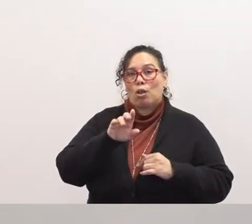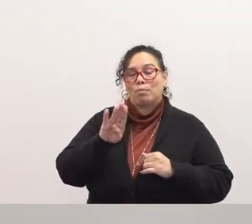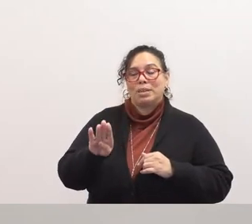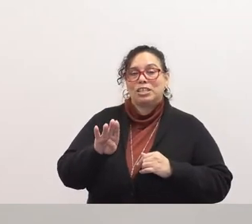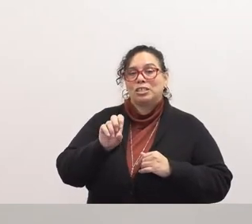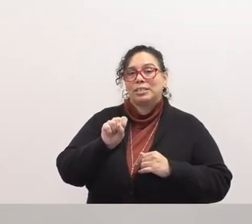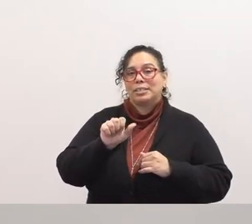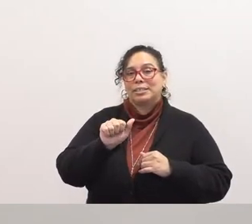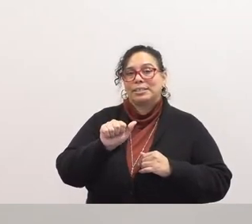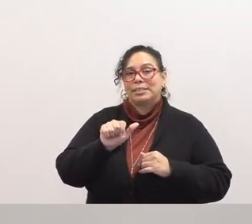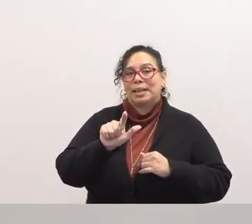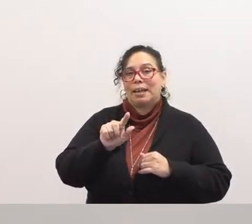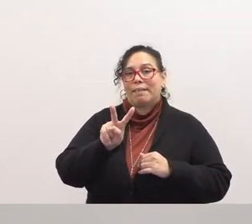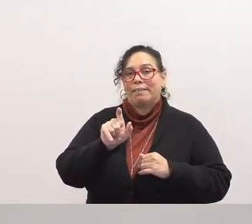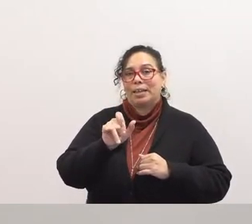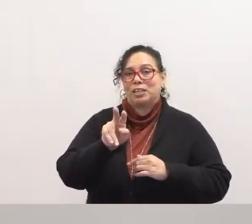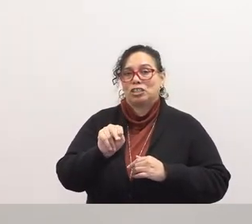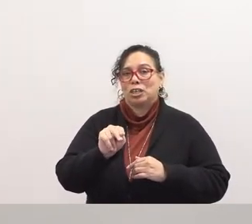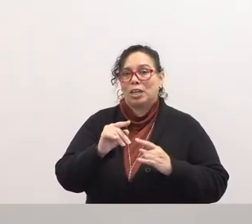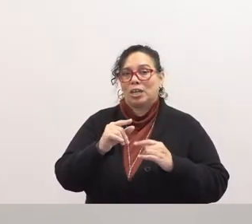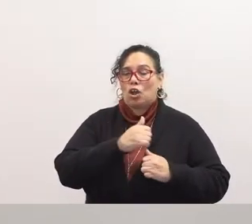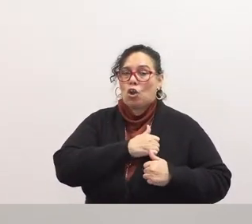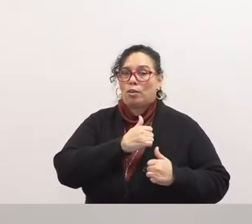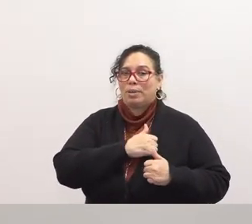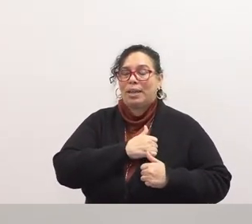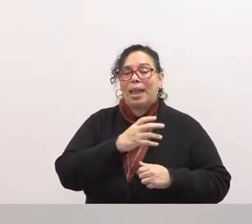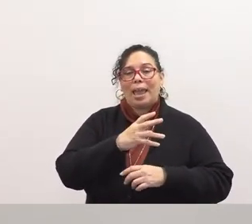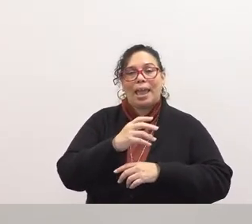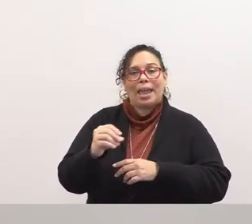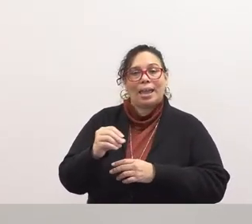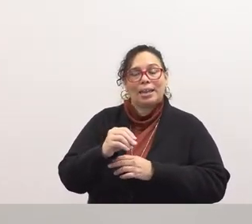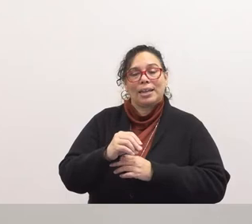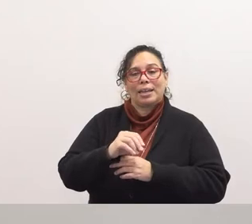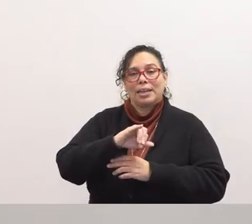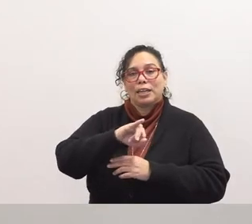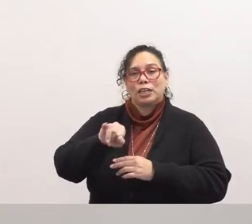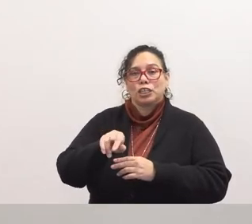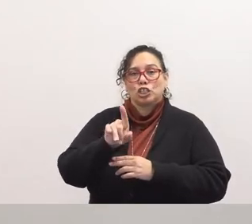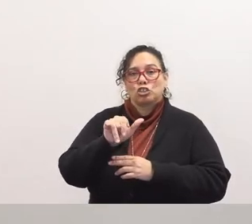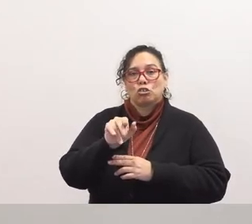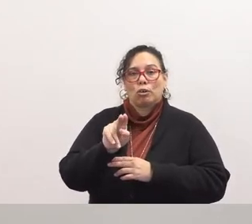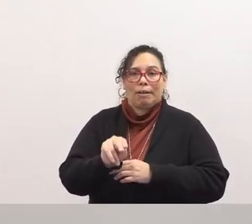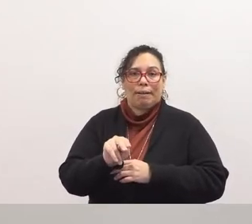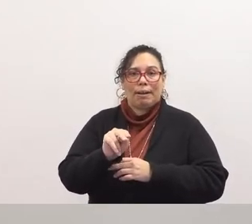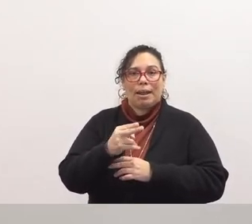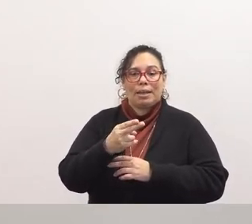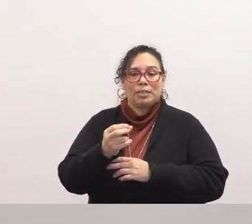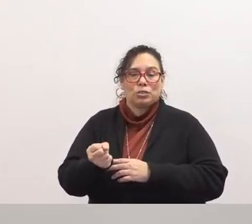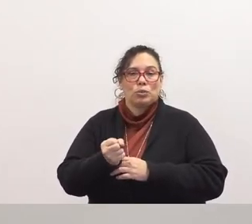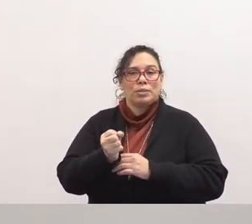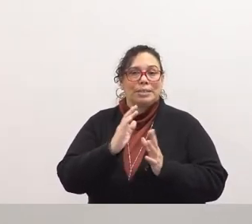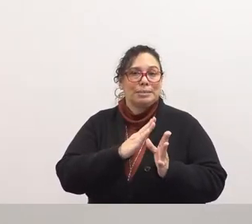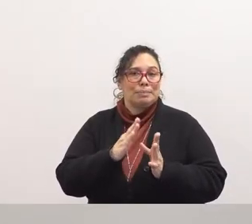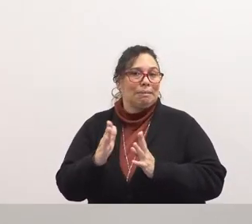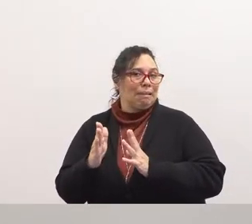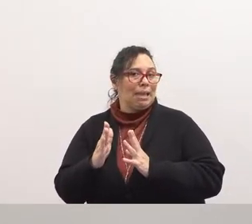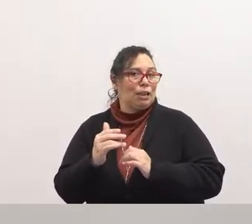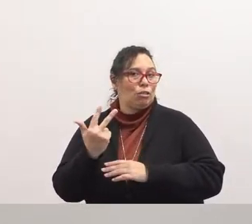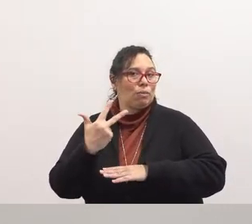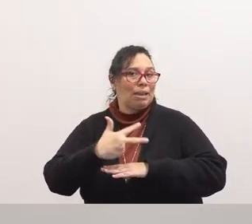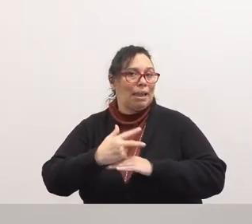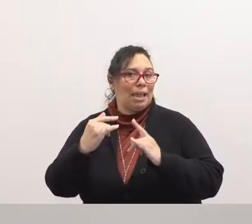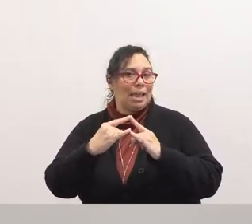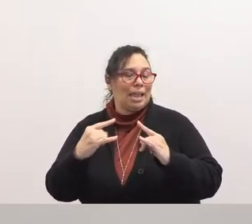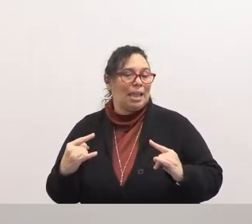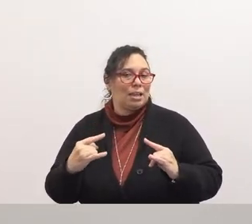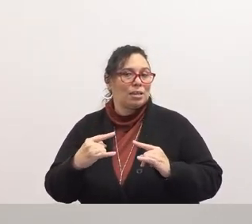Army. And with Doris Robinson at Jordan High School, he is planning a three-day basketball camp as part